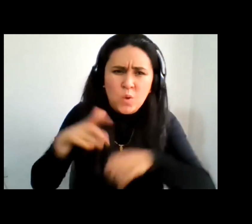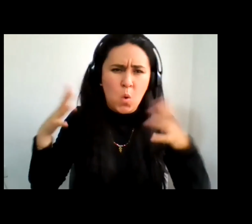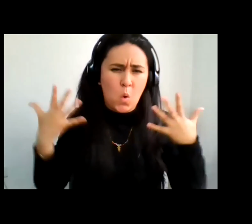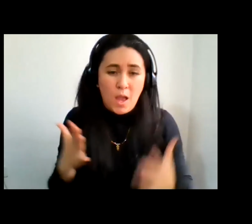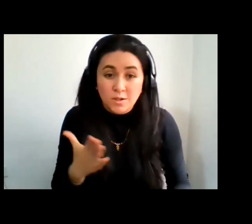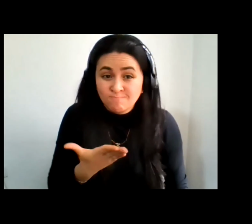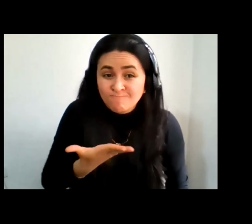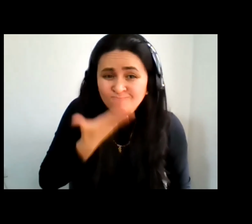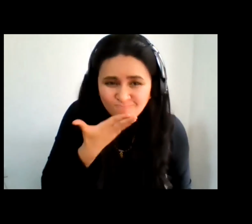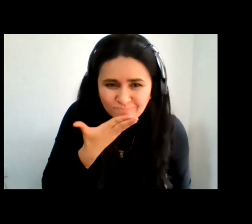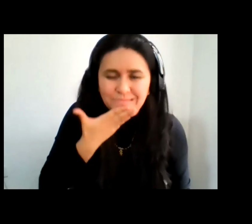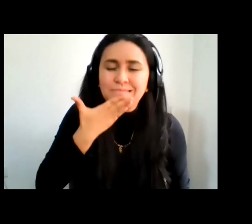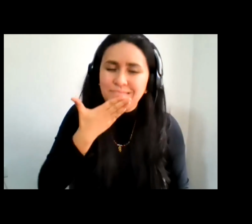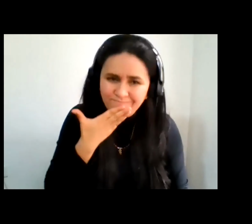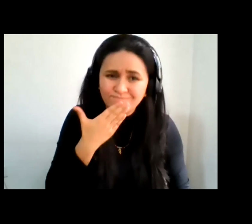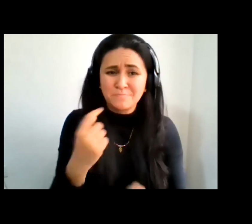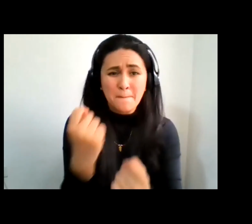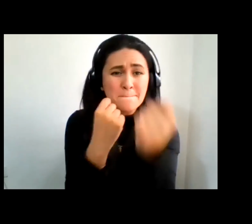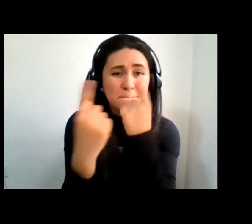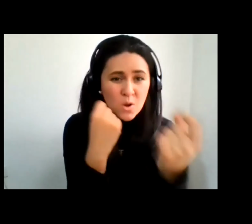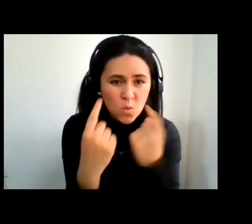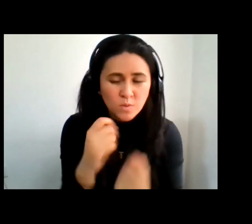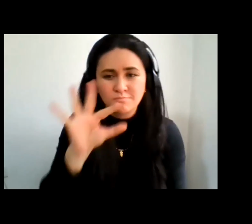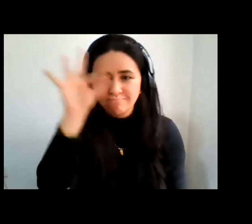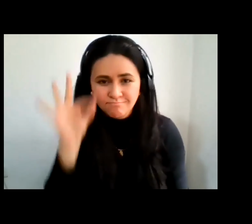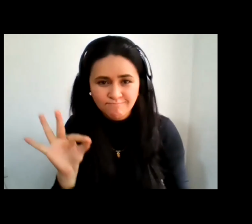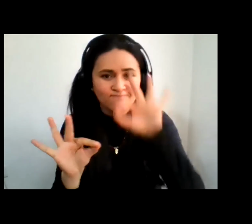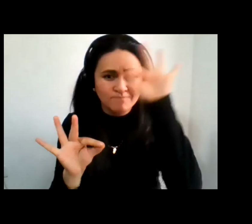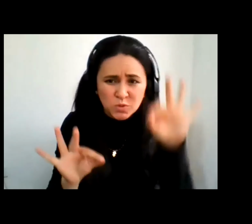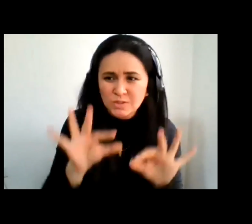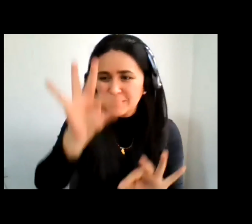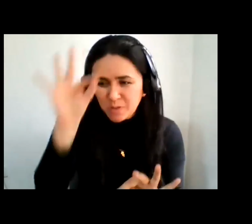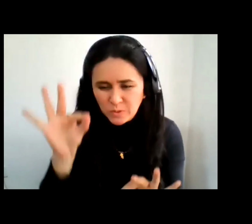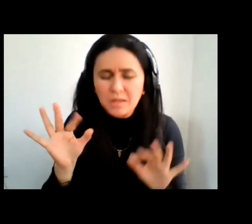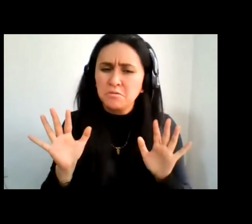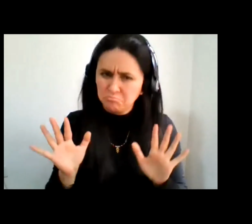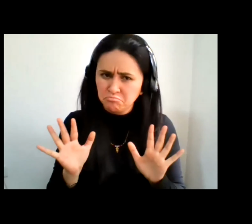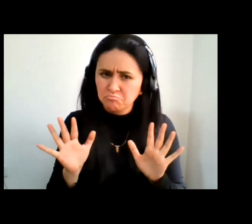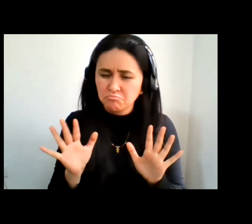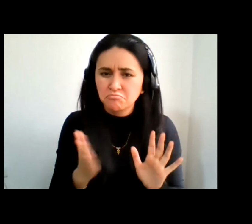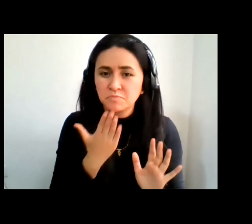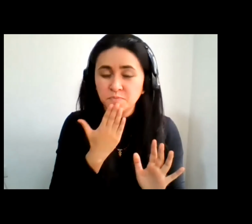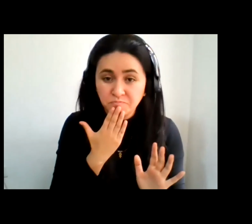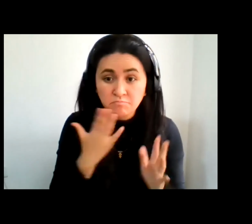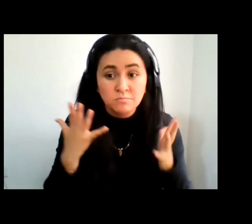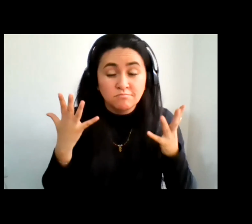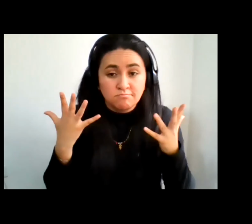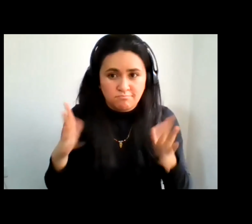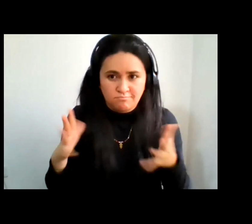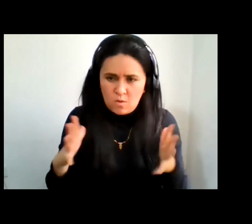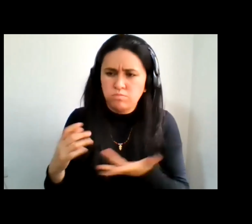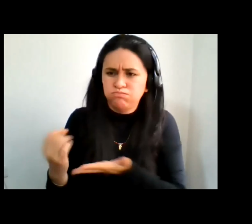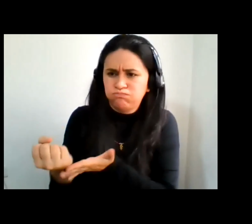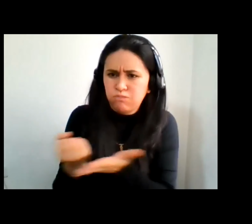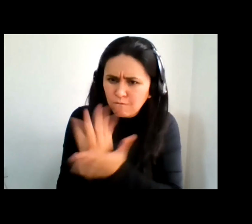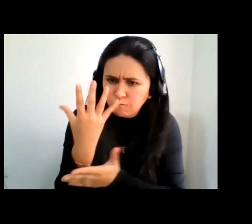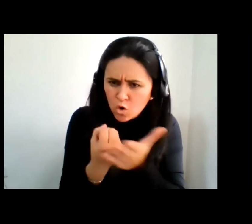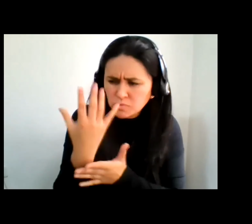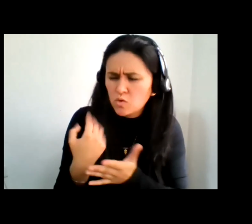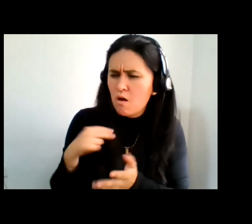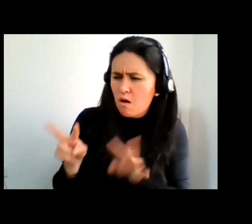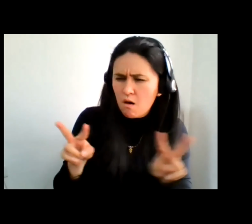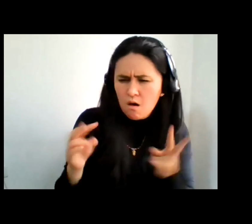of questions and answers. I think there was a lot of excellent information presented in the